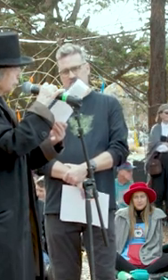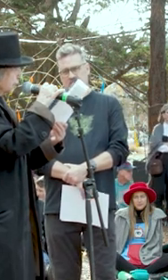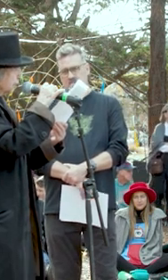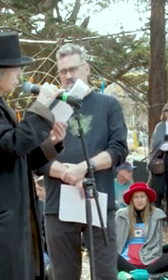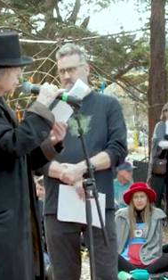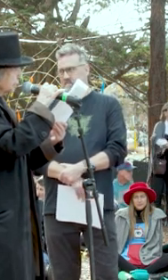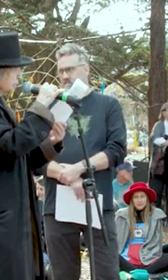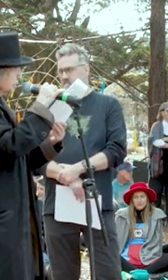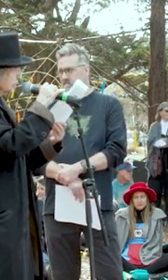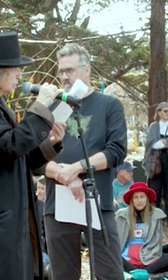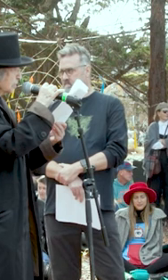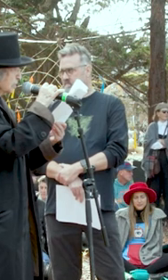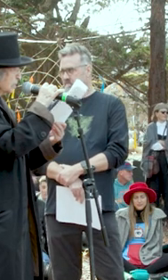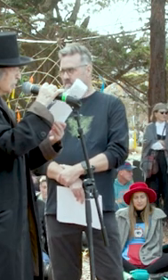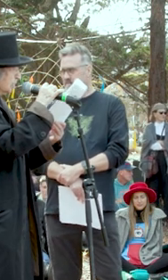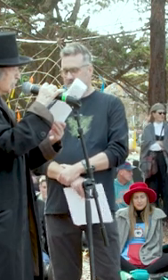Walter Nutters,